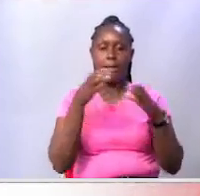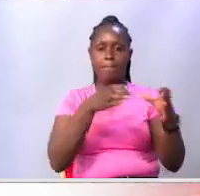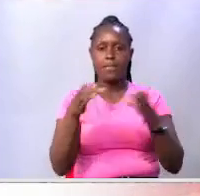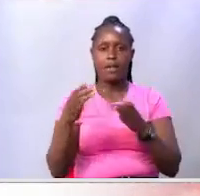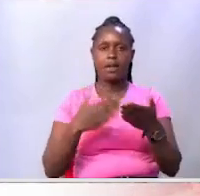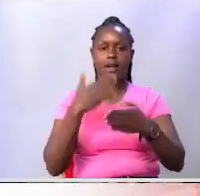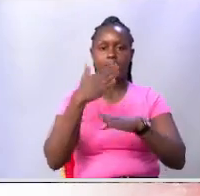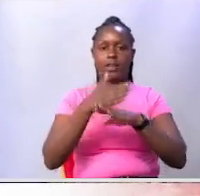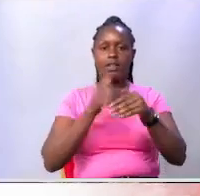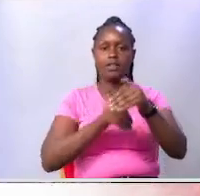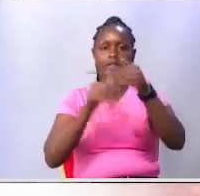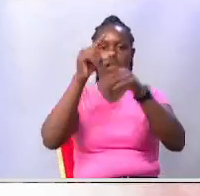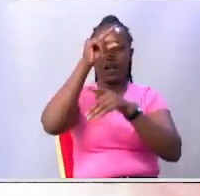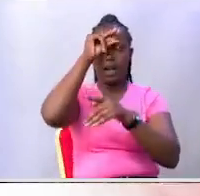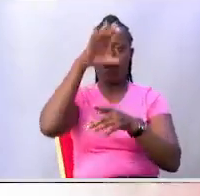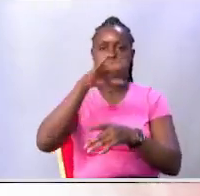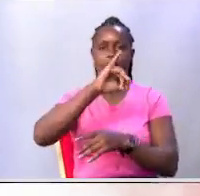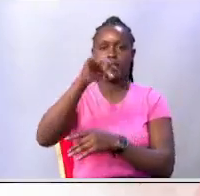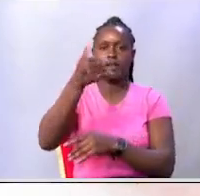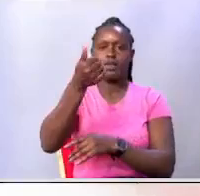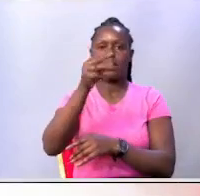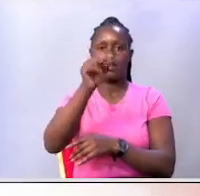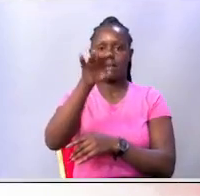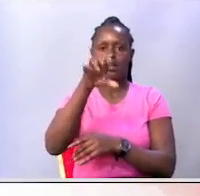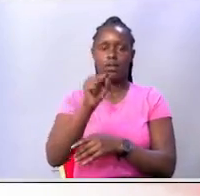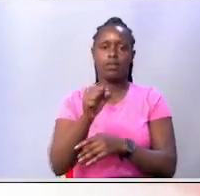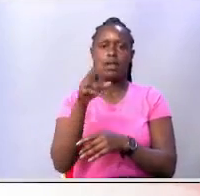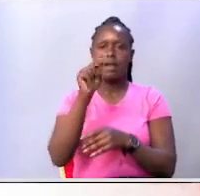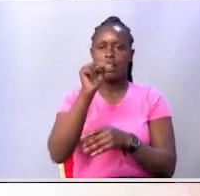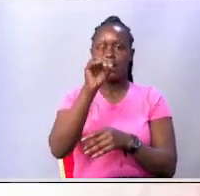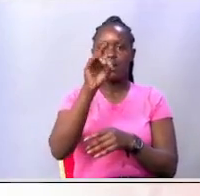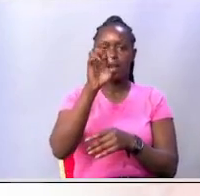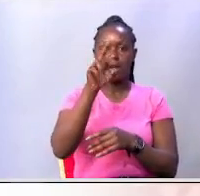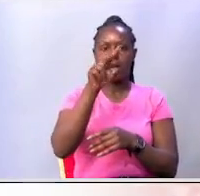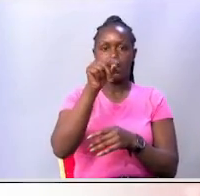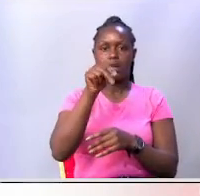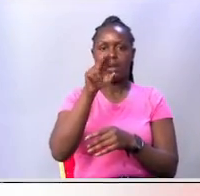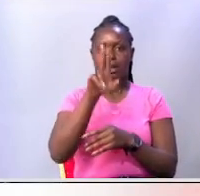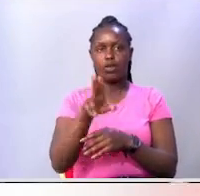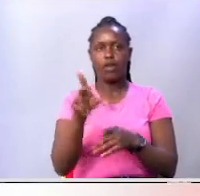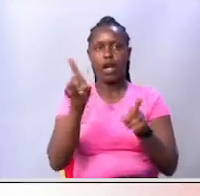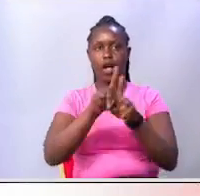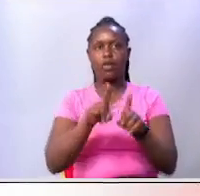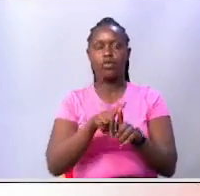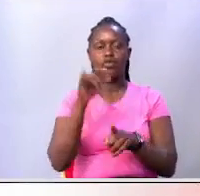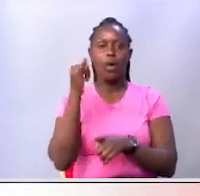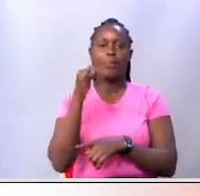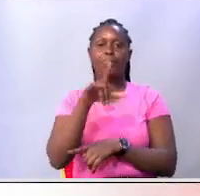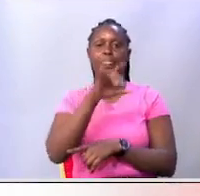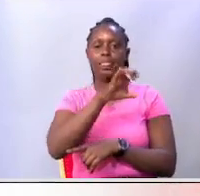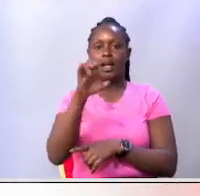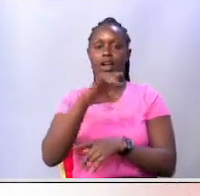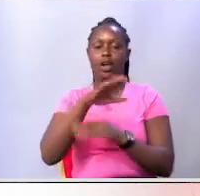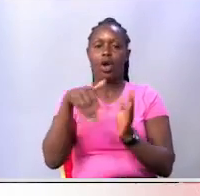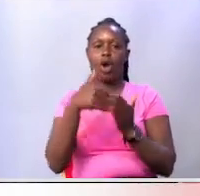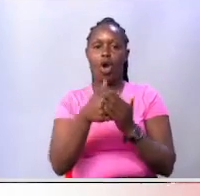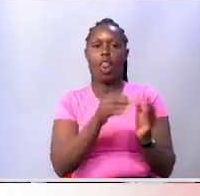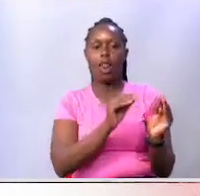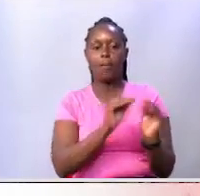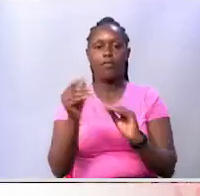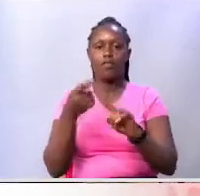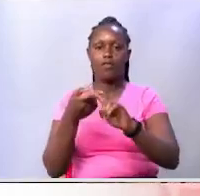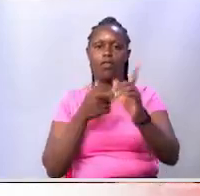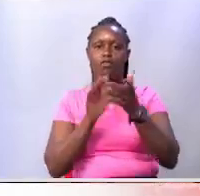Mount Kenya governors James Nyoro, Diritu Mureithi, Francis Kimemia, and Lee Kenyanjui burnt their bridges with the